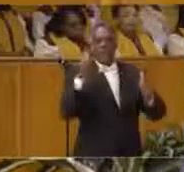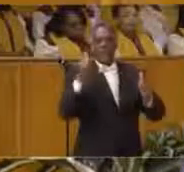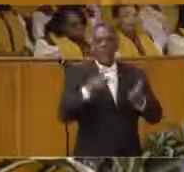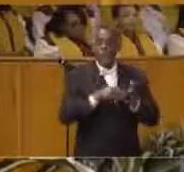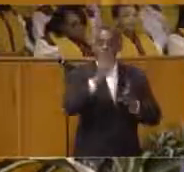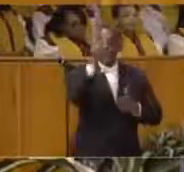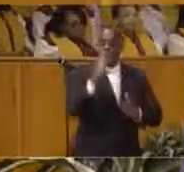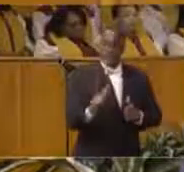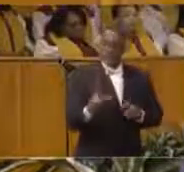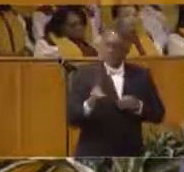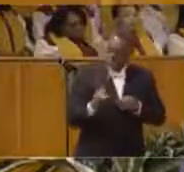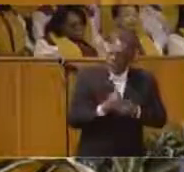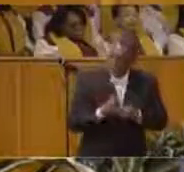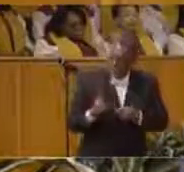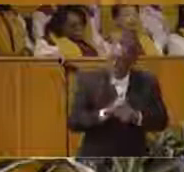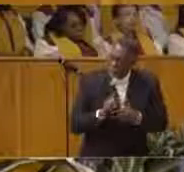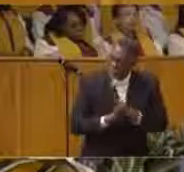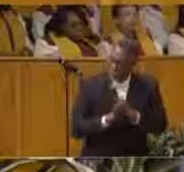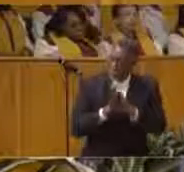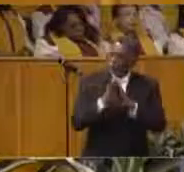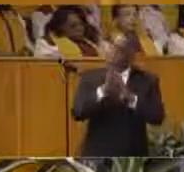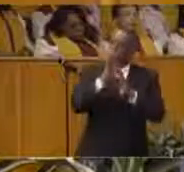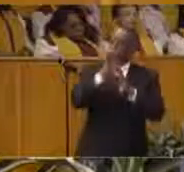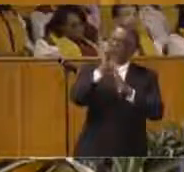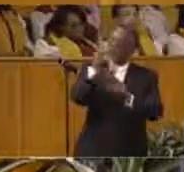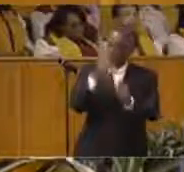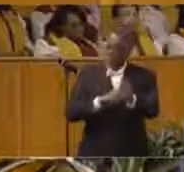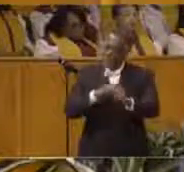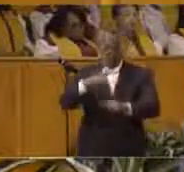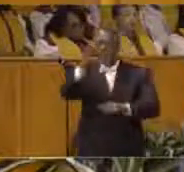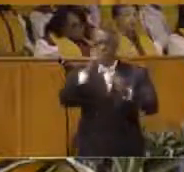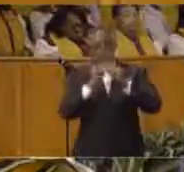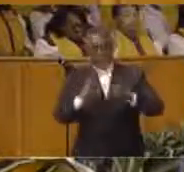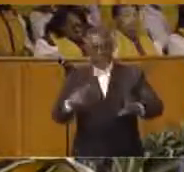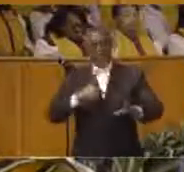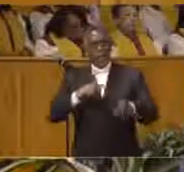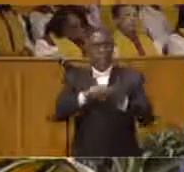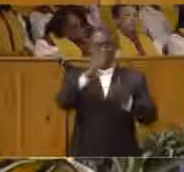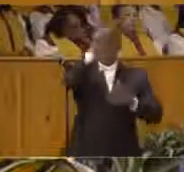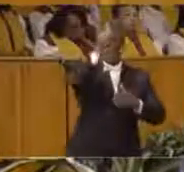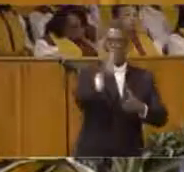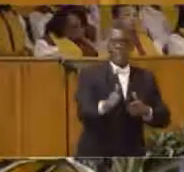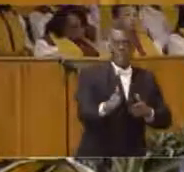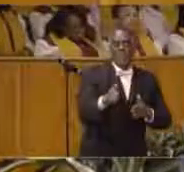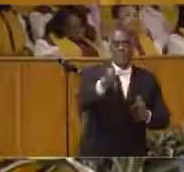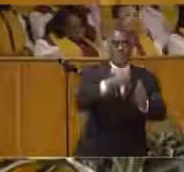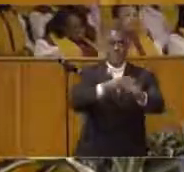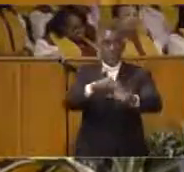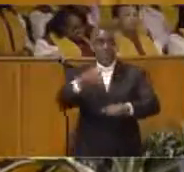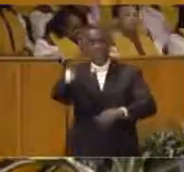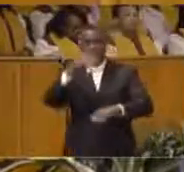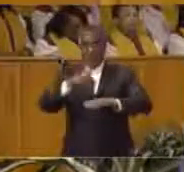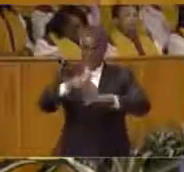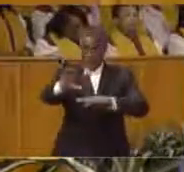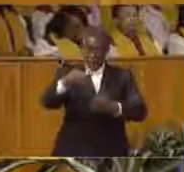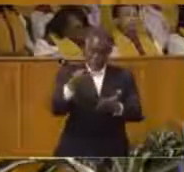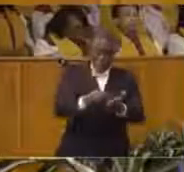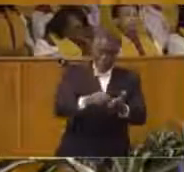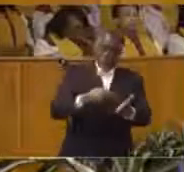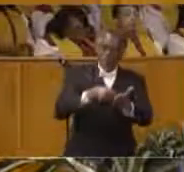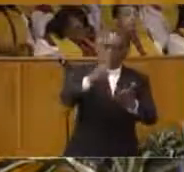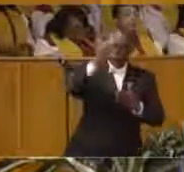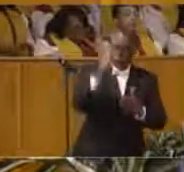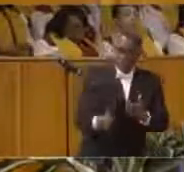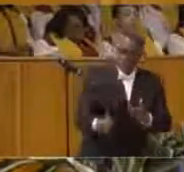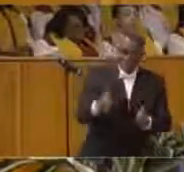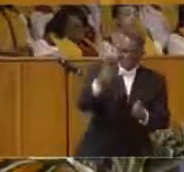Because tithing is a discipline that you develop, that every time God blesses, I'm going to tithe. Every time God sends income, I'm going to